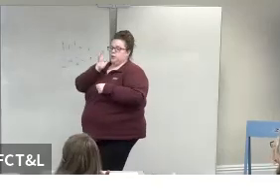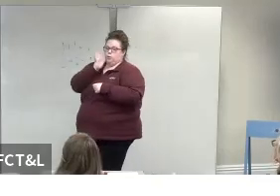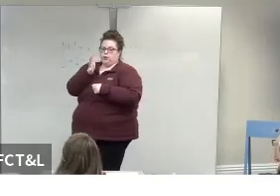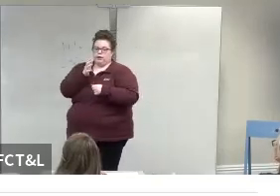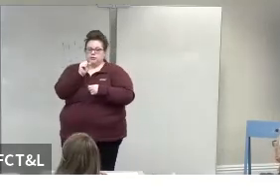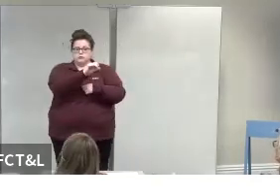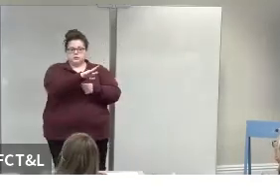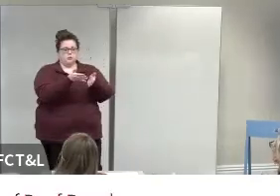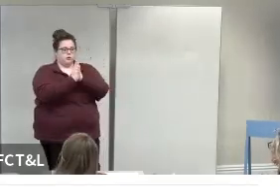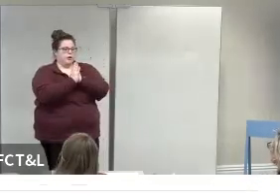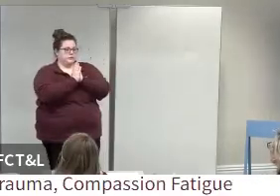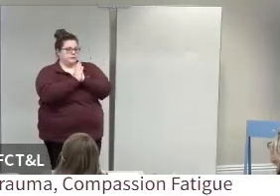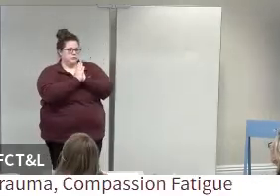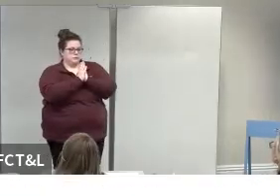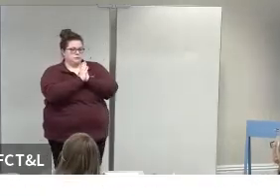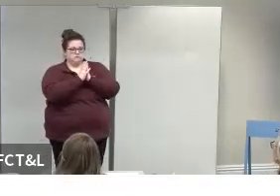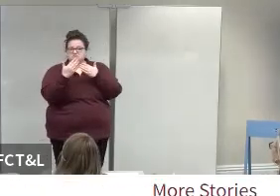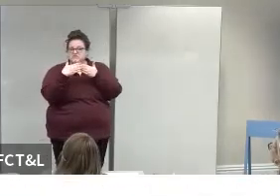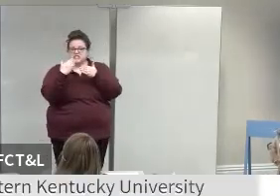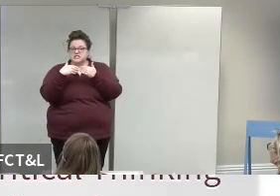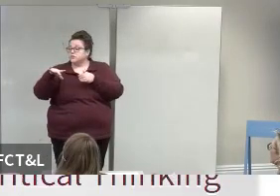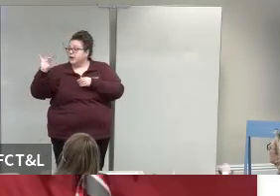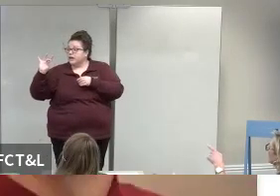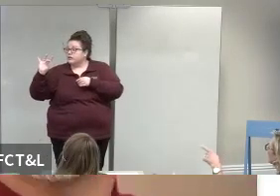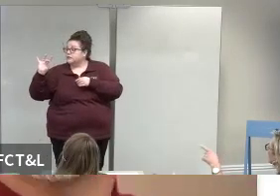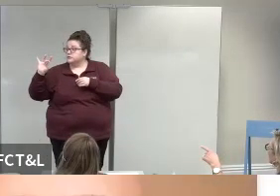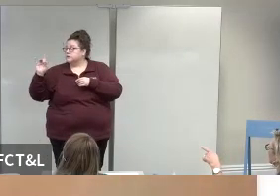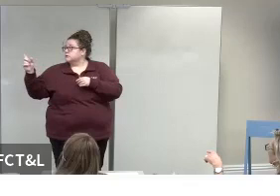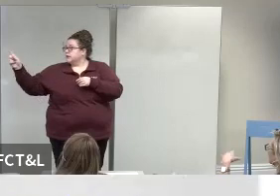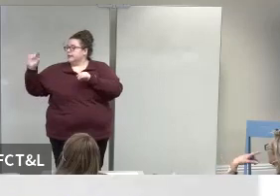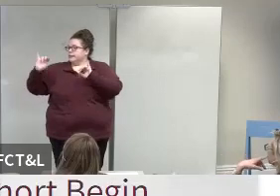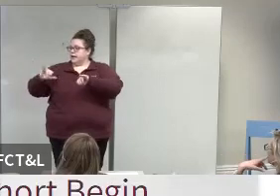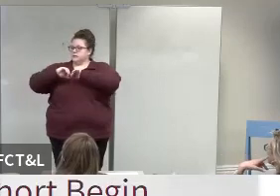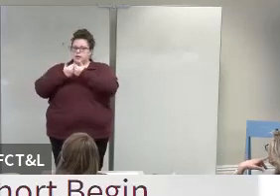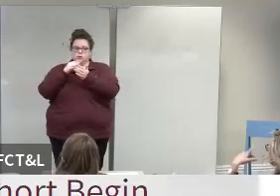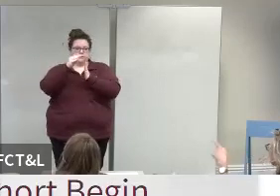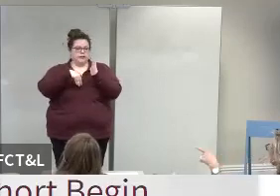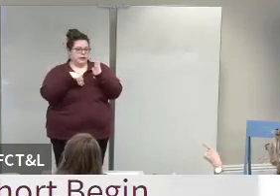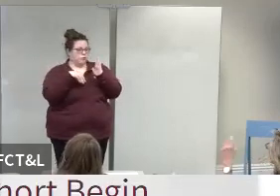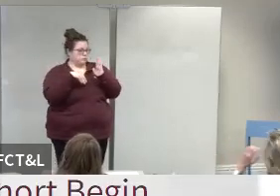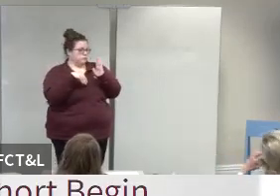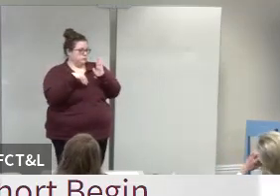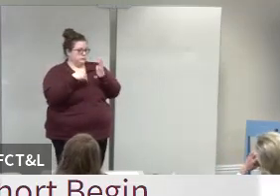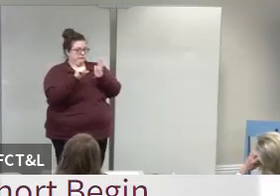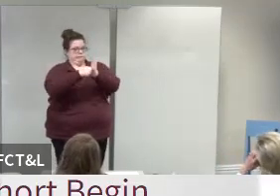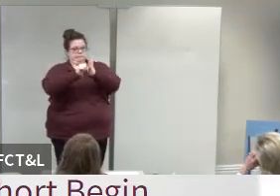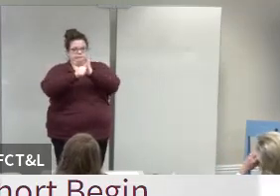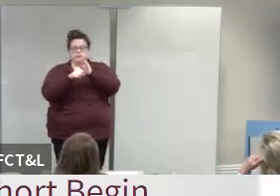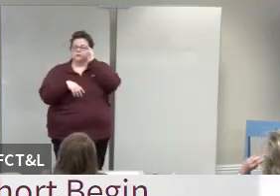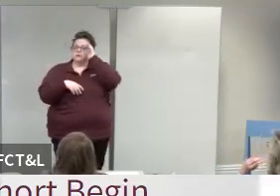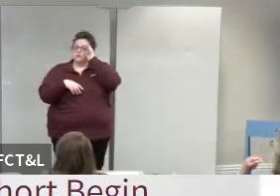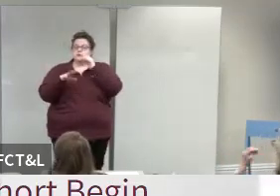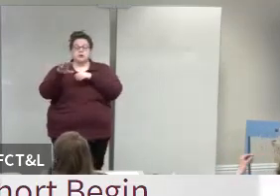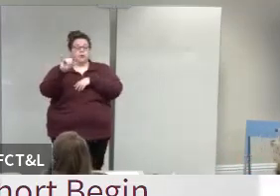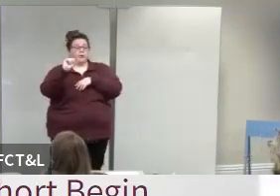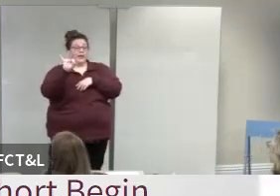materials. You could load it's right there, preparatory materials. You can choose a